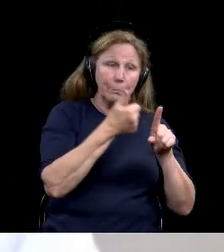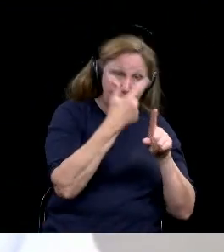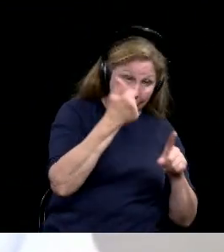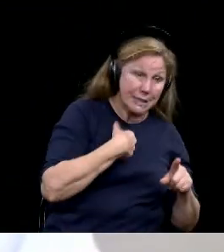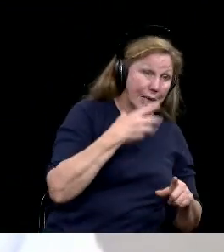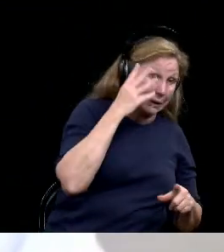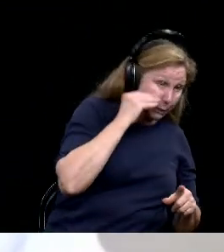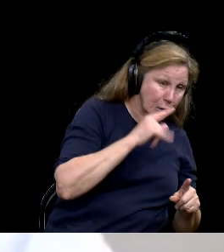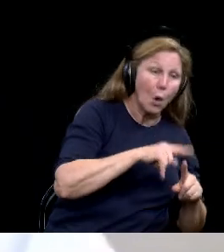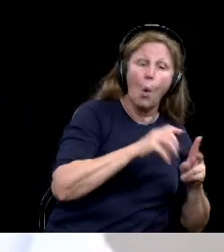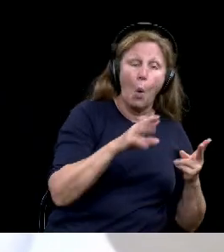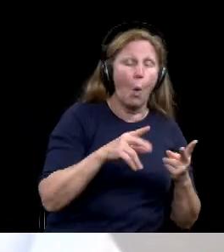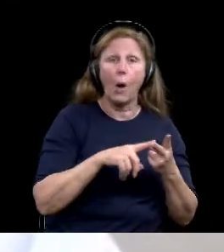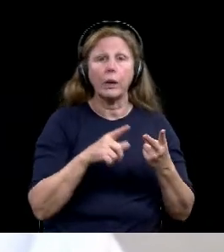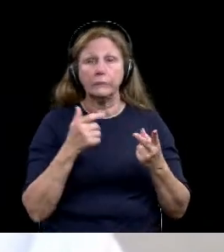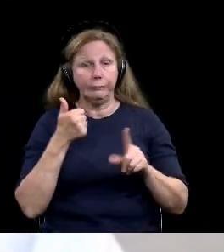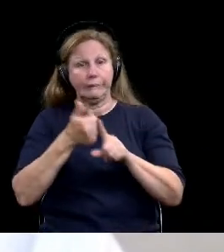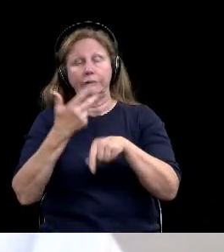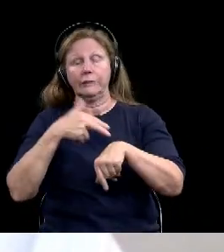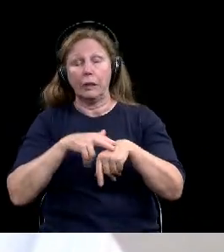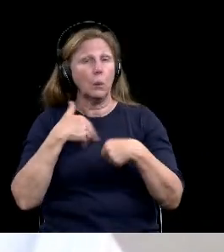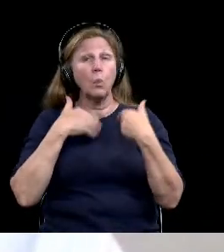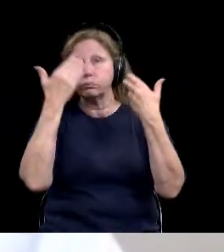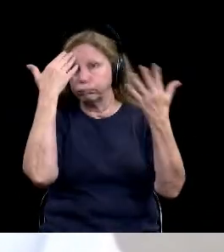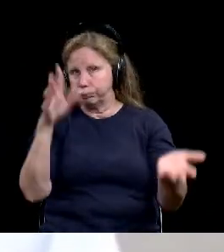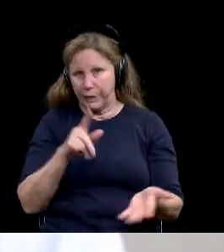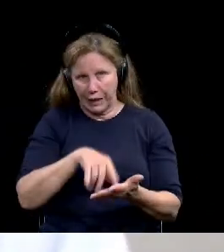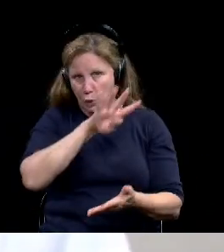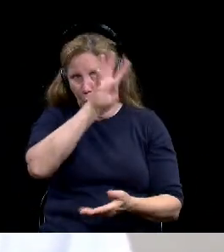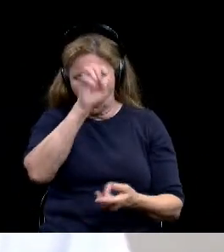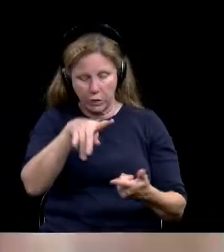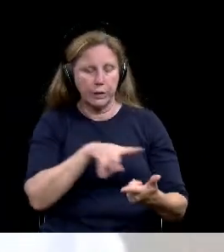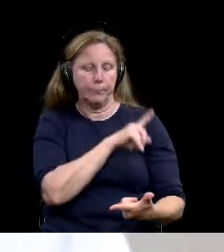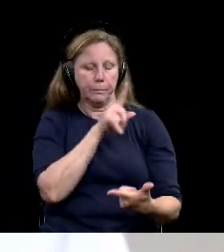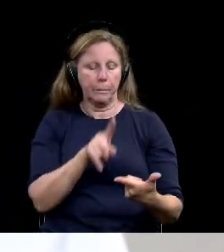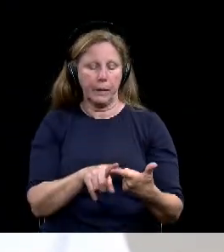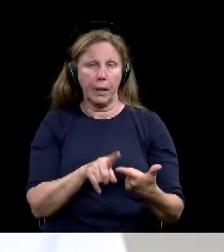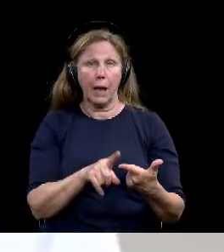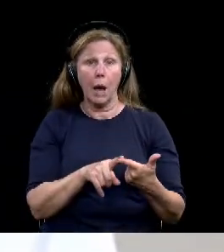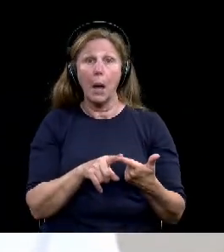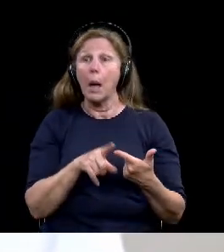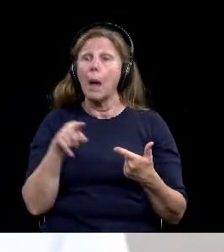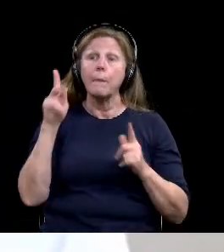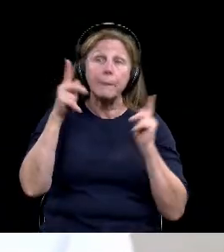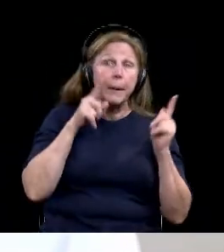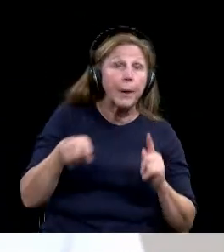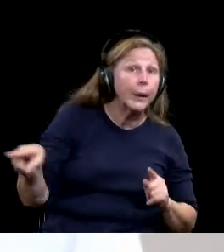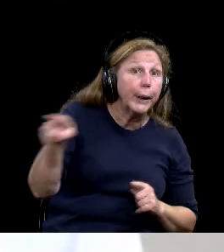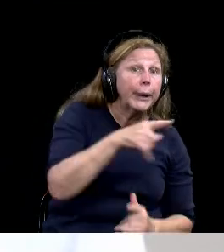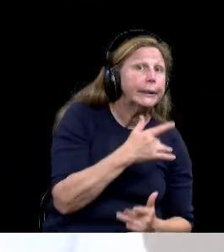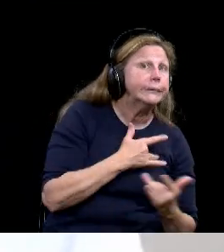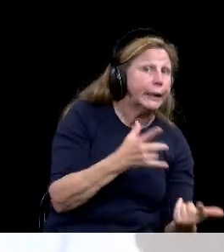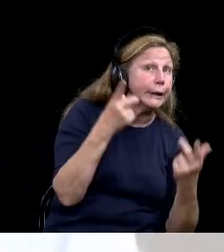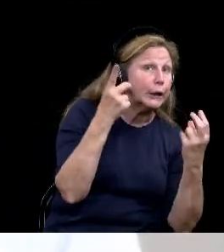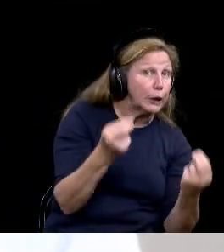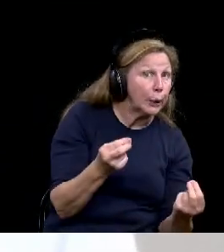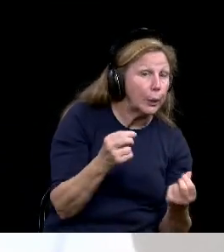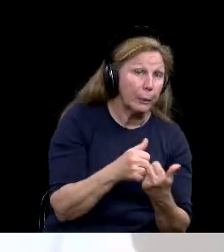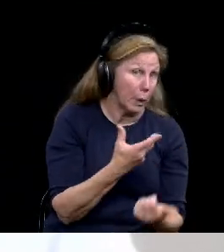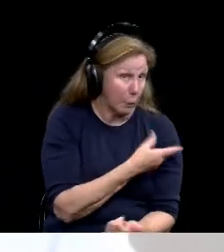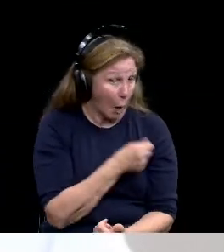of vaccination uptake. You know, I want to see as close to 100% vaccination as possible so that we